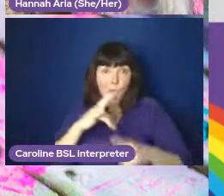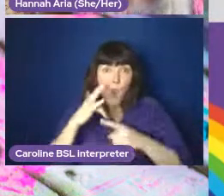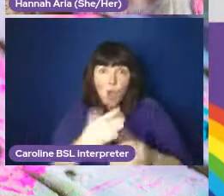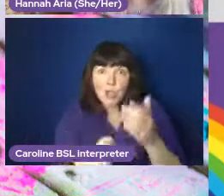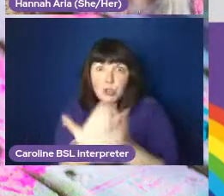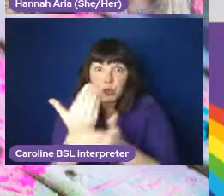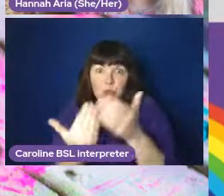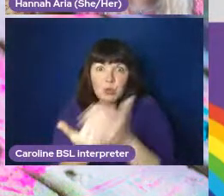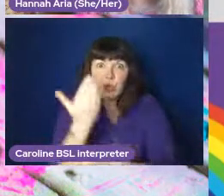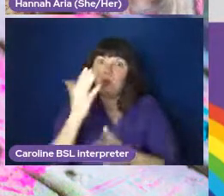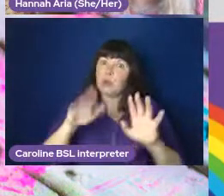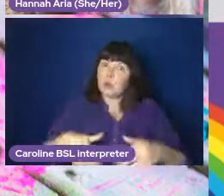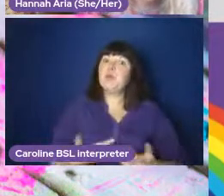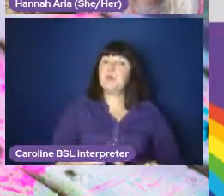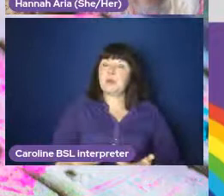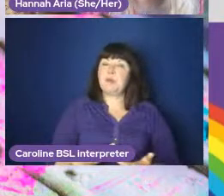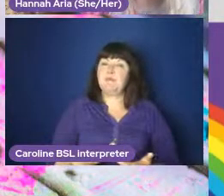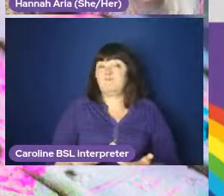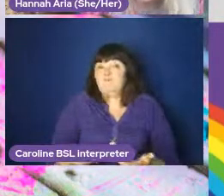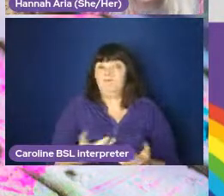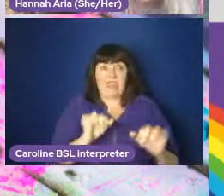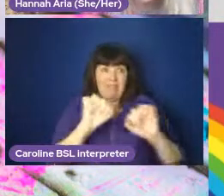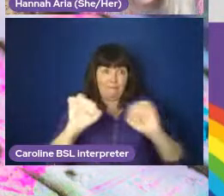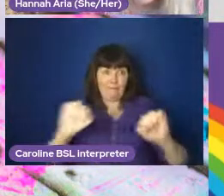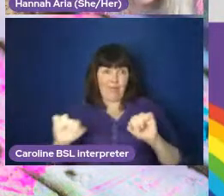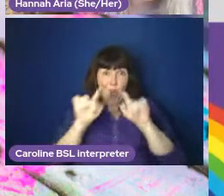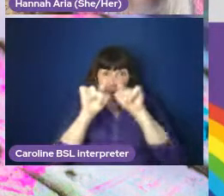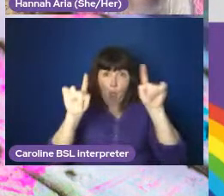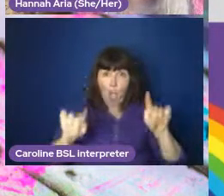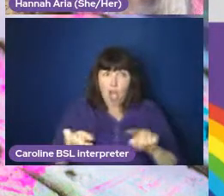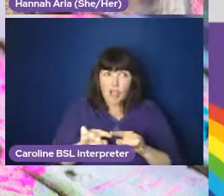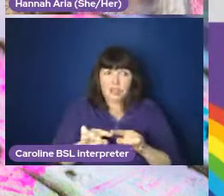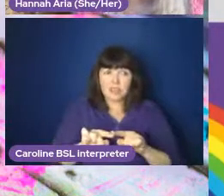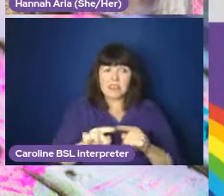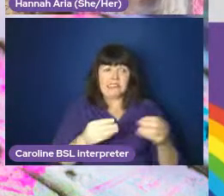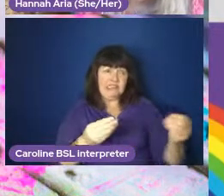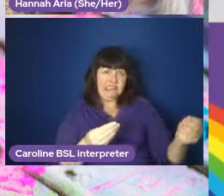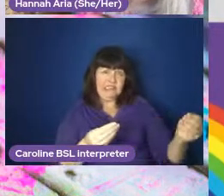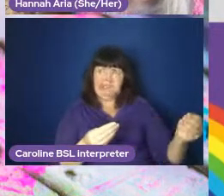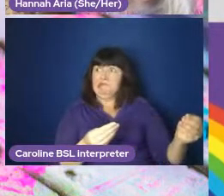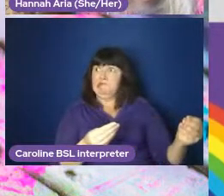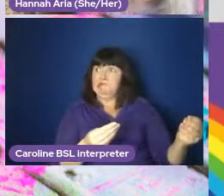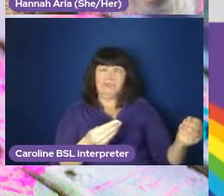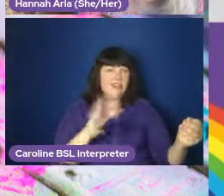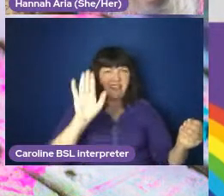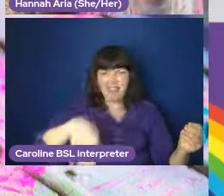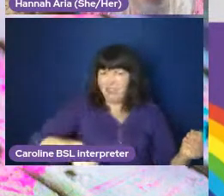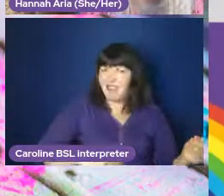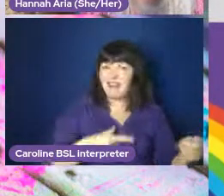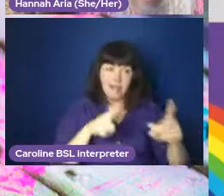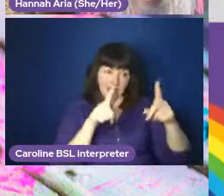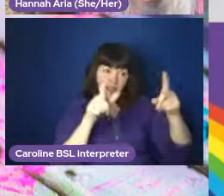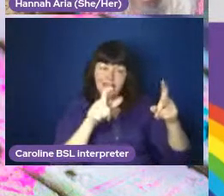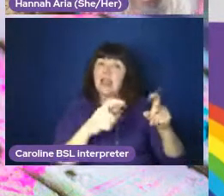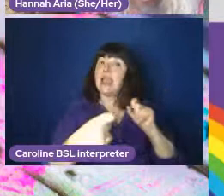So regardless of what it comes out like, I would love to see your work. If you could email into